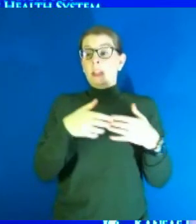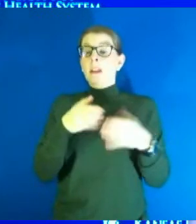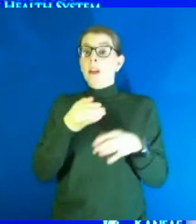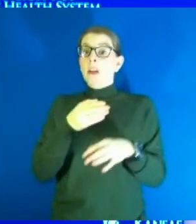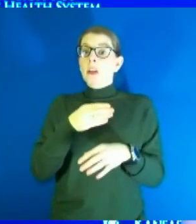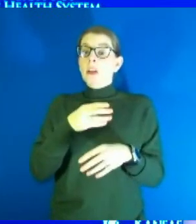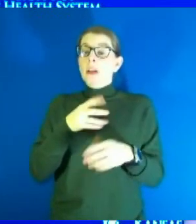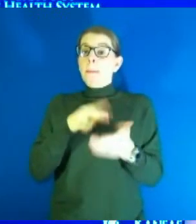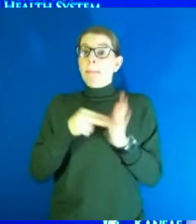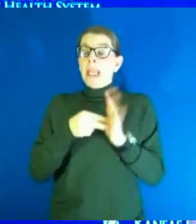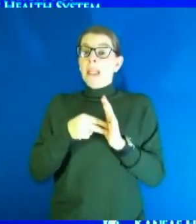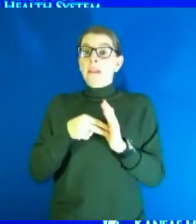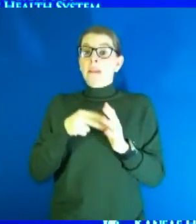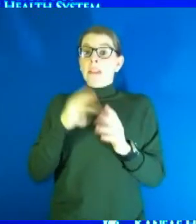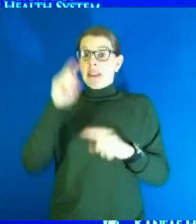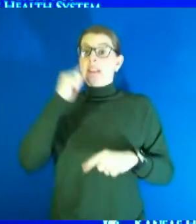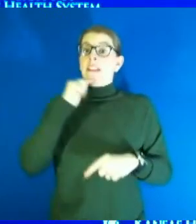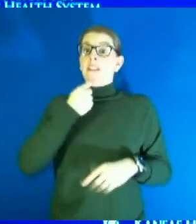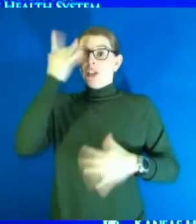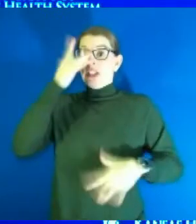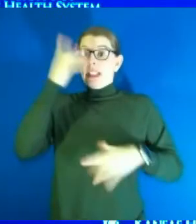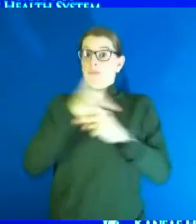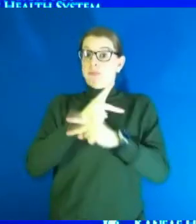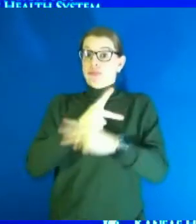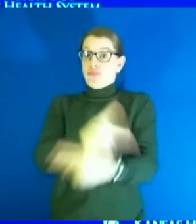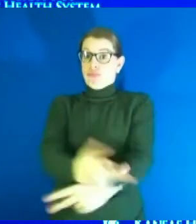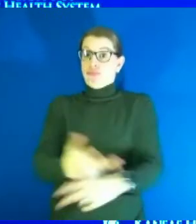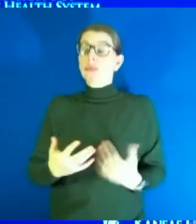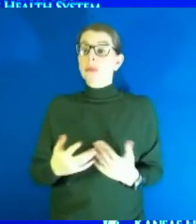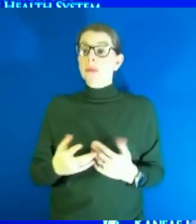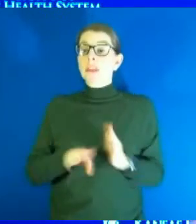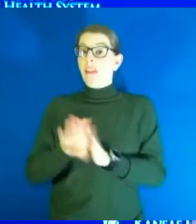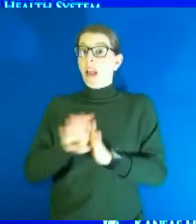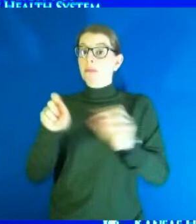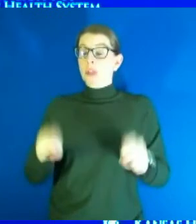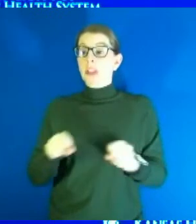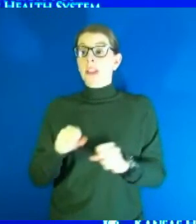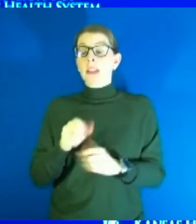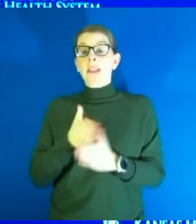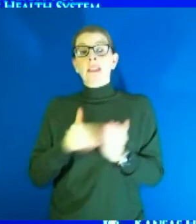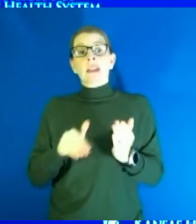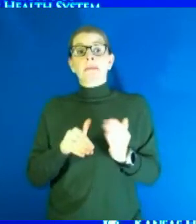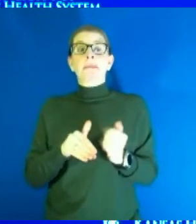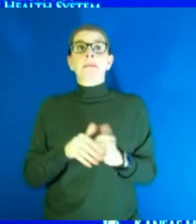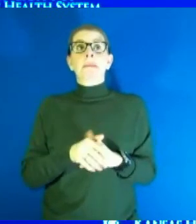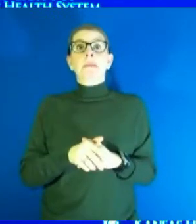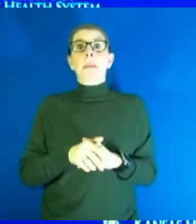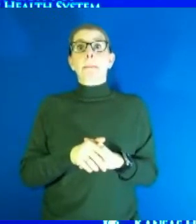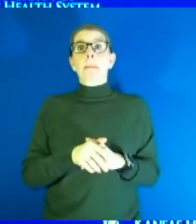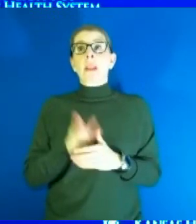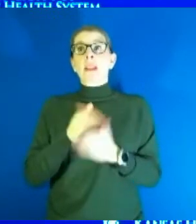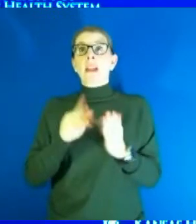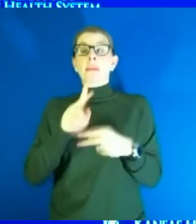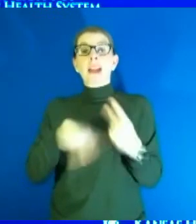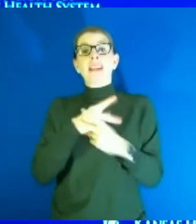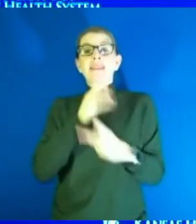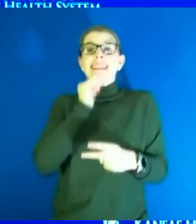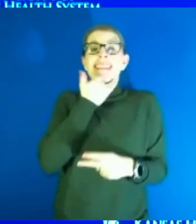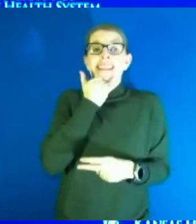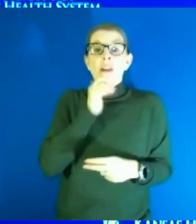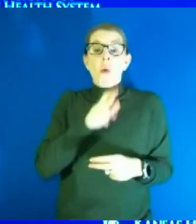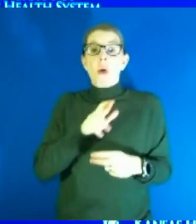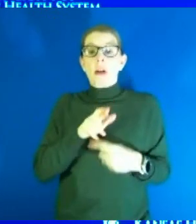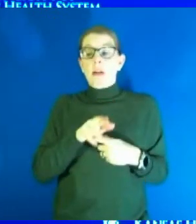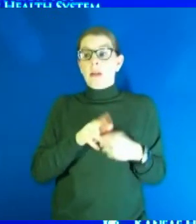just in a different manner. And that's why for those immunosuppressed patients who have some sort of error or inability to mount an